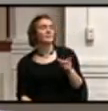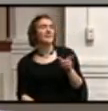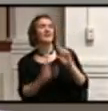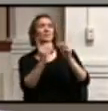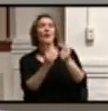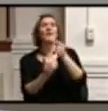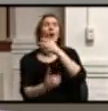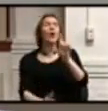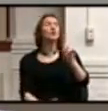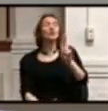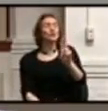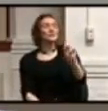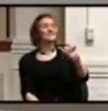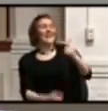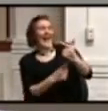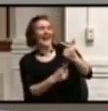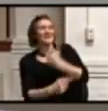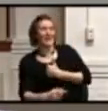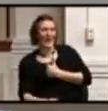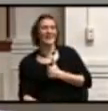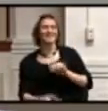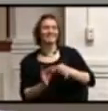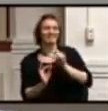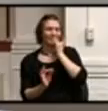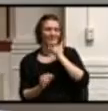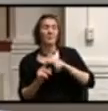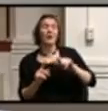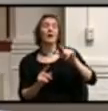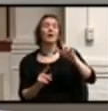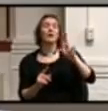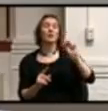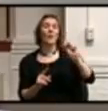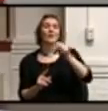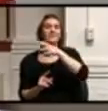Department of Agriculture, U.S. Department of Agriculture.